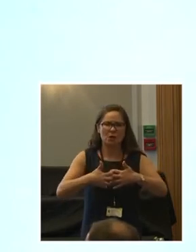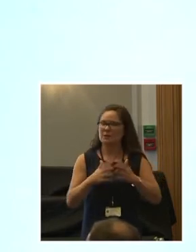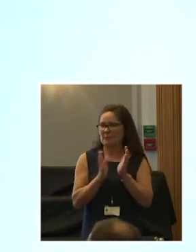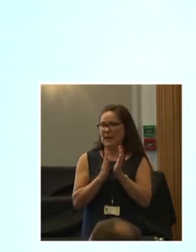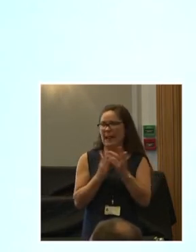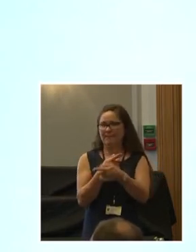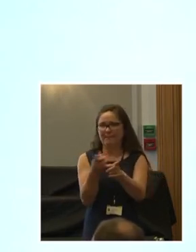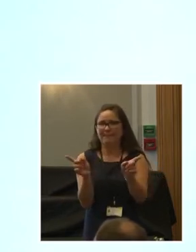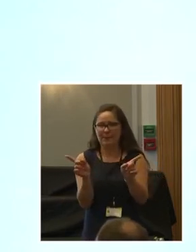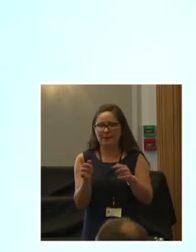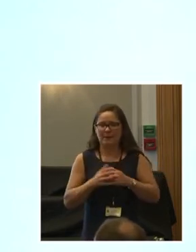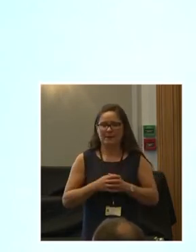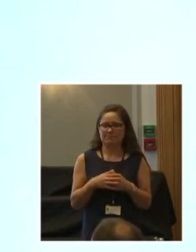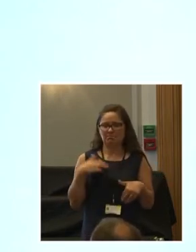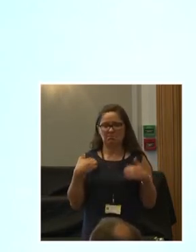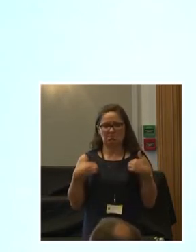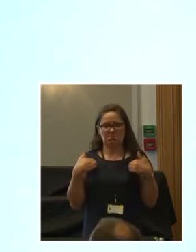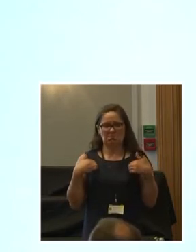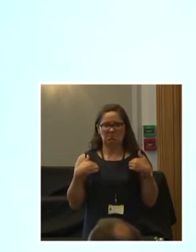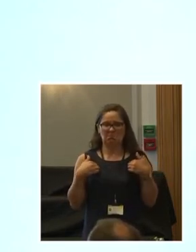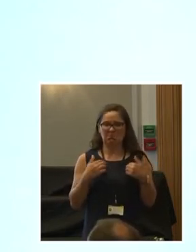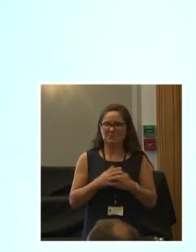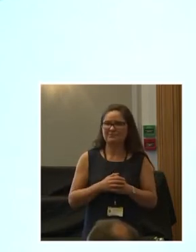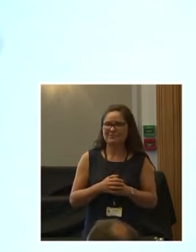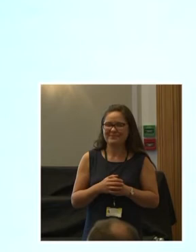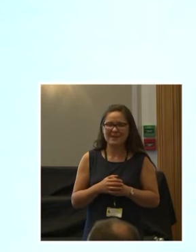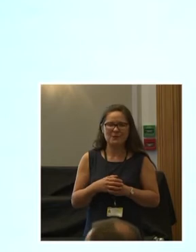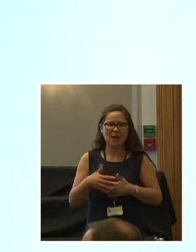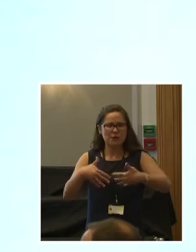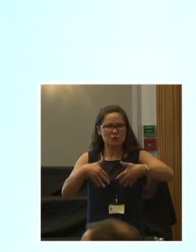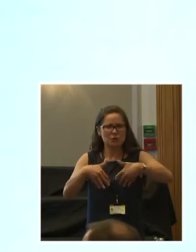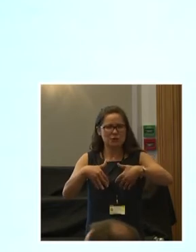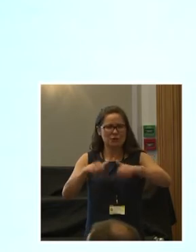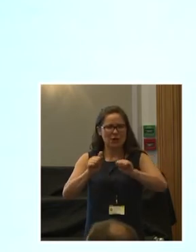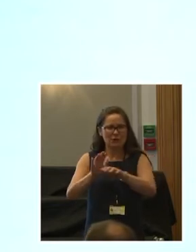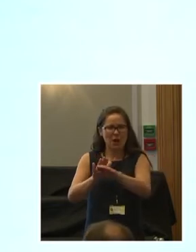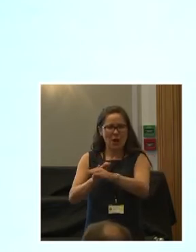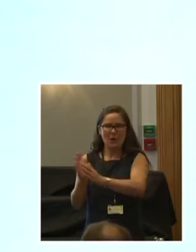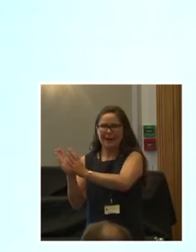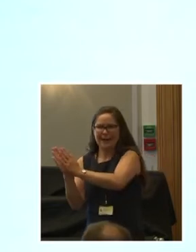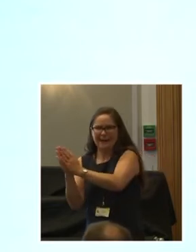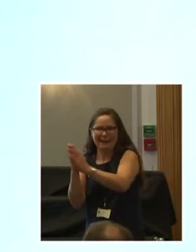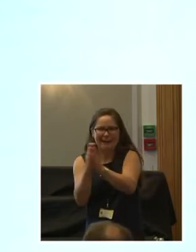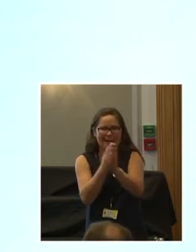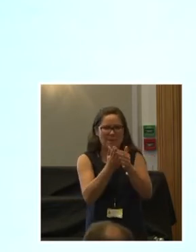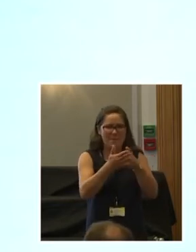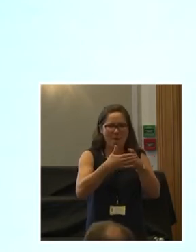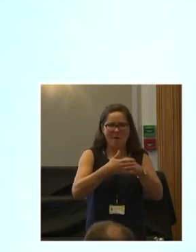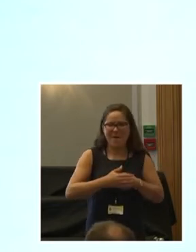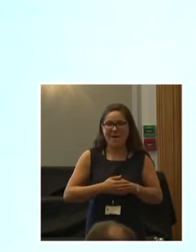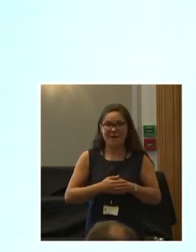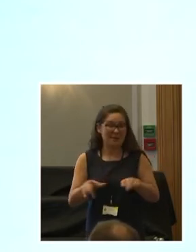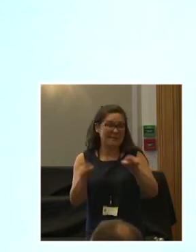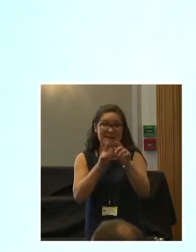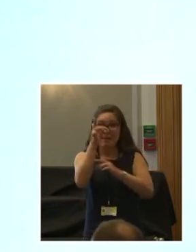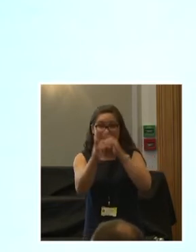So that's interesting. Okay, so that was a bit of a Mexican wave of a clap, that was. And for those online, apologies, do clap as well,